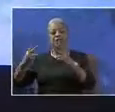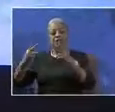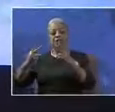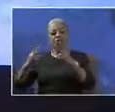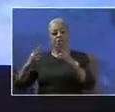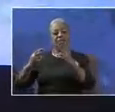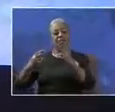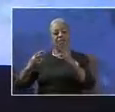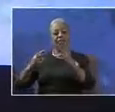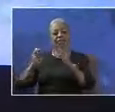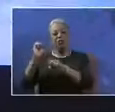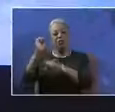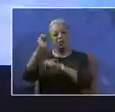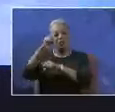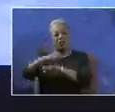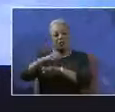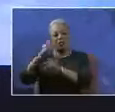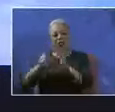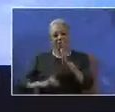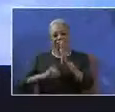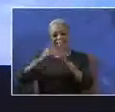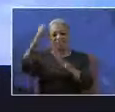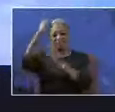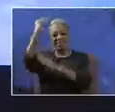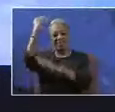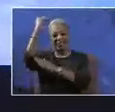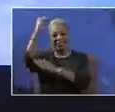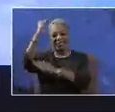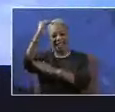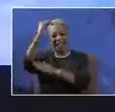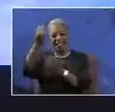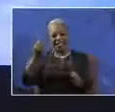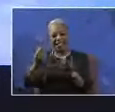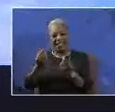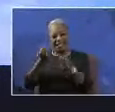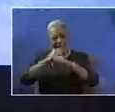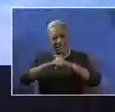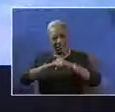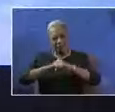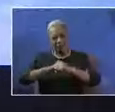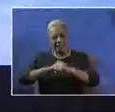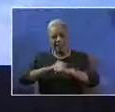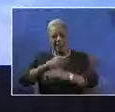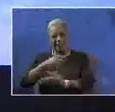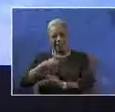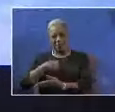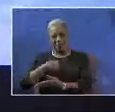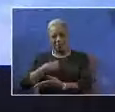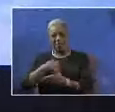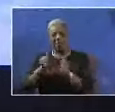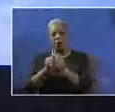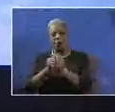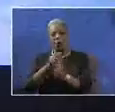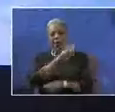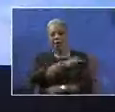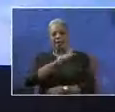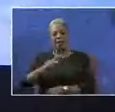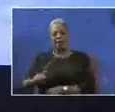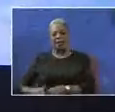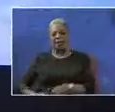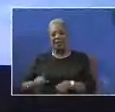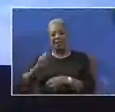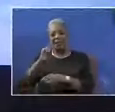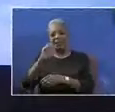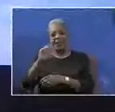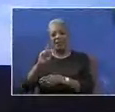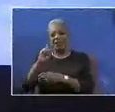Goliath. It was the grace of God that protected me when King Saul was trying to wipe me out for 10 years. It was the grace of God who has done